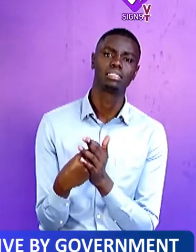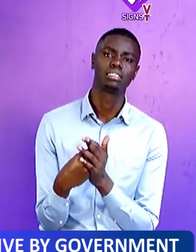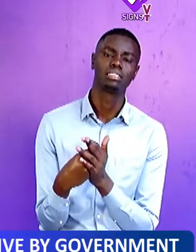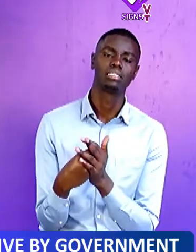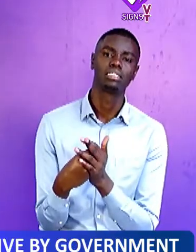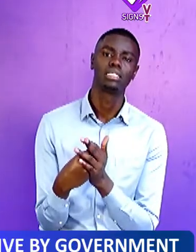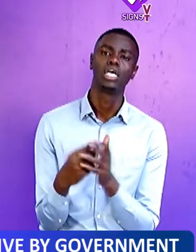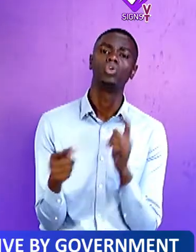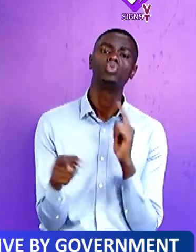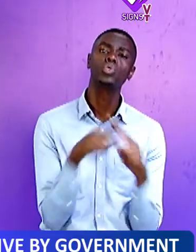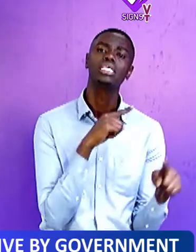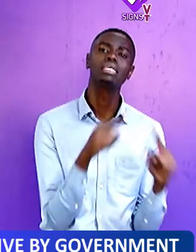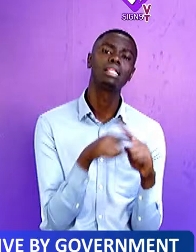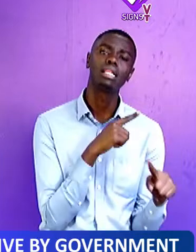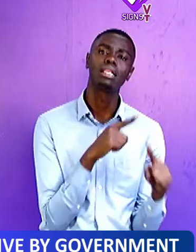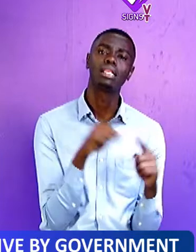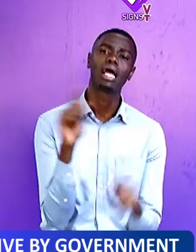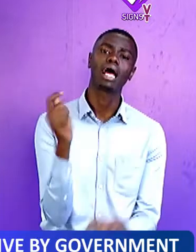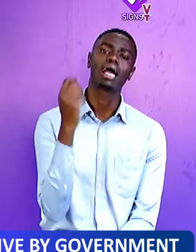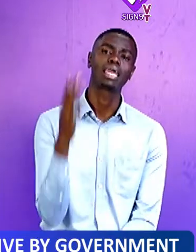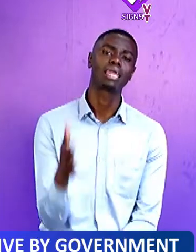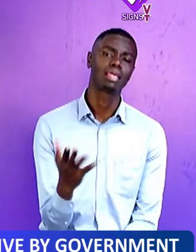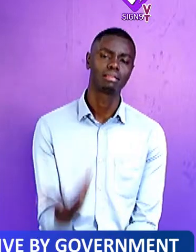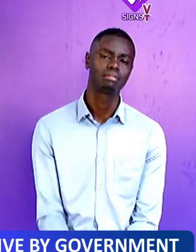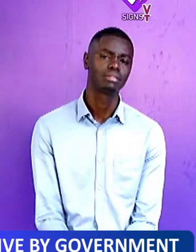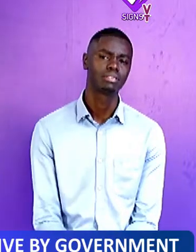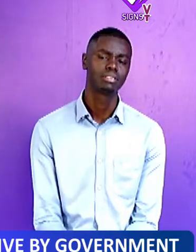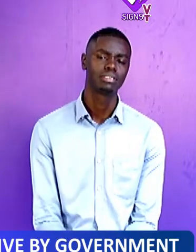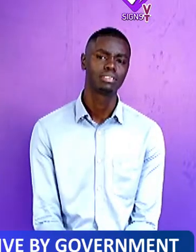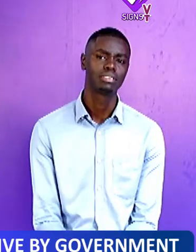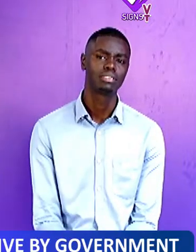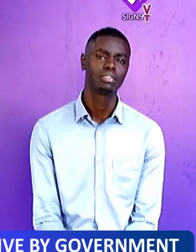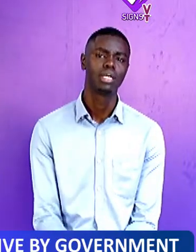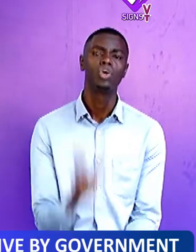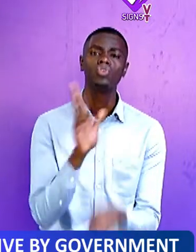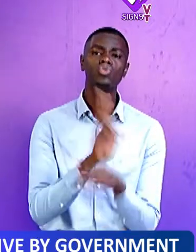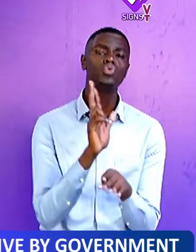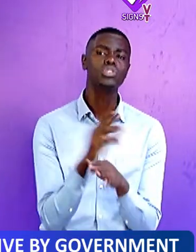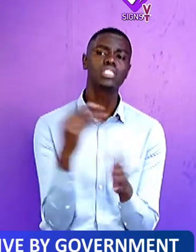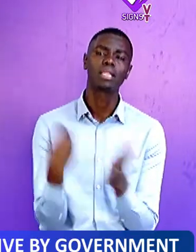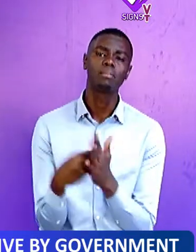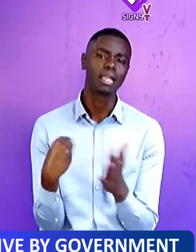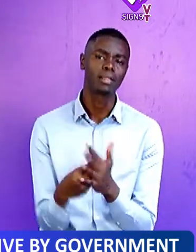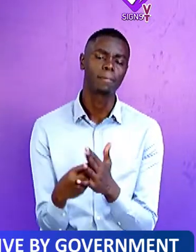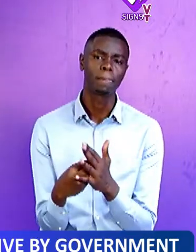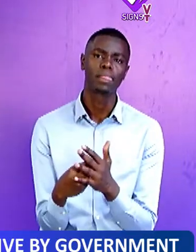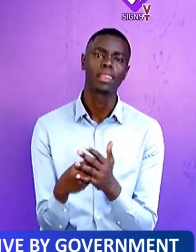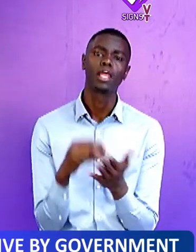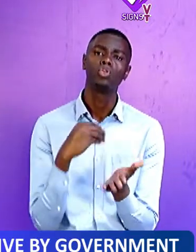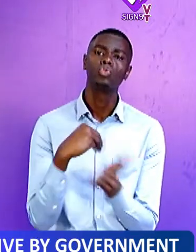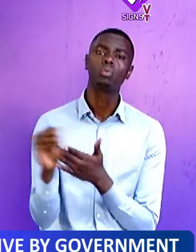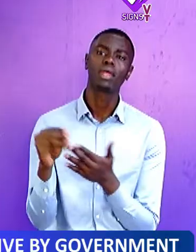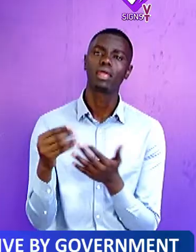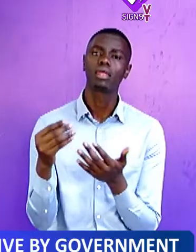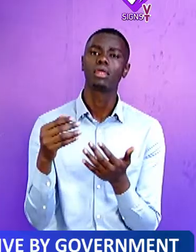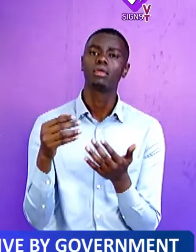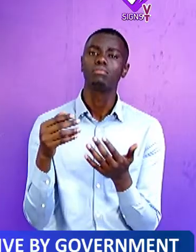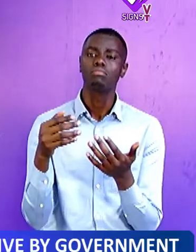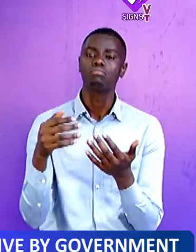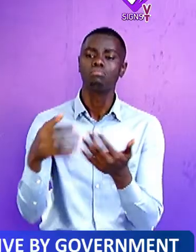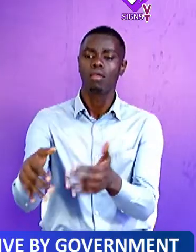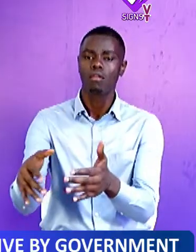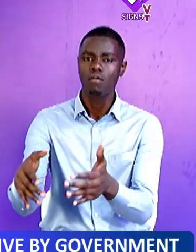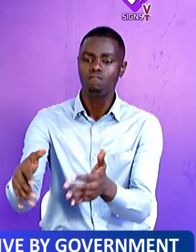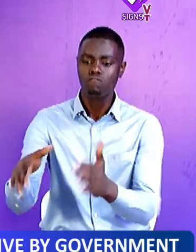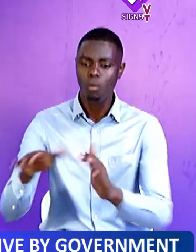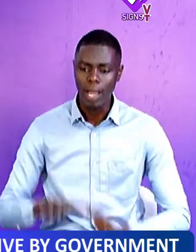to kill a Kenyan, isn't it? Use that money to pay for burial expenditure